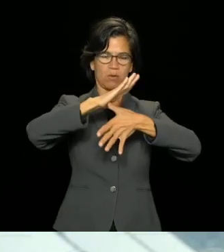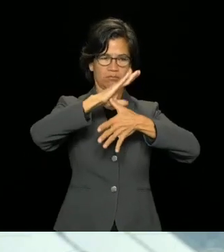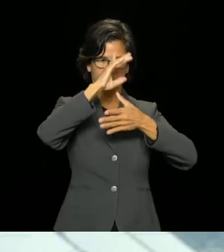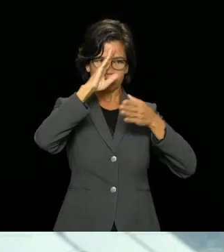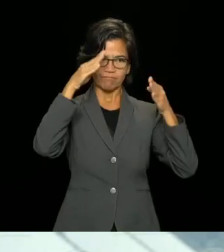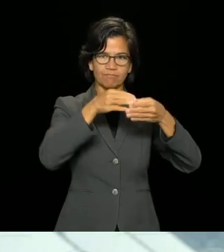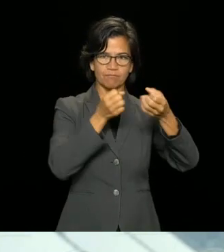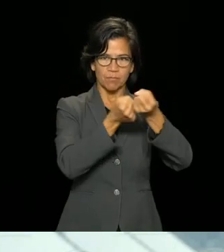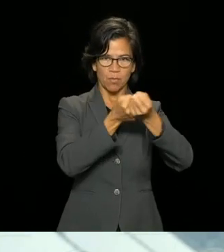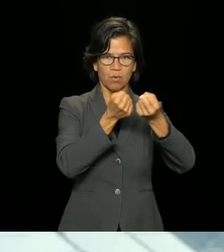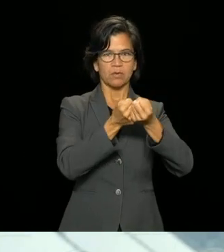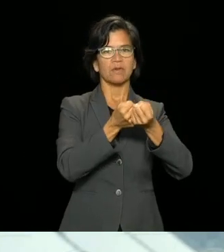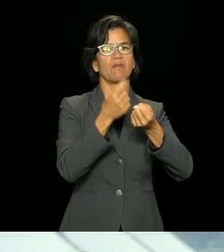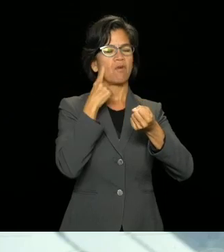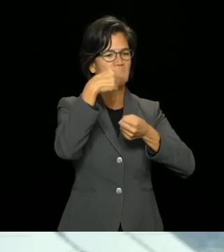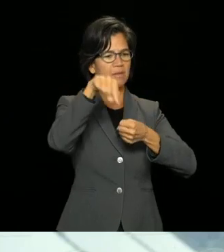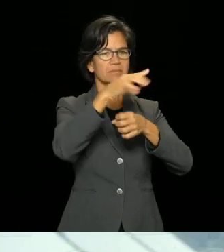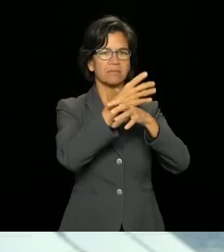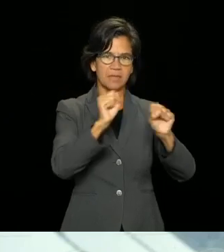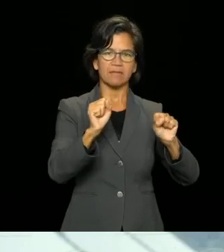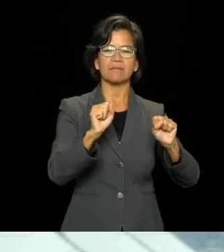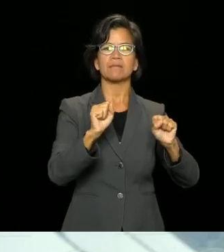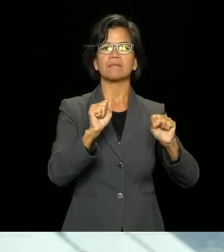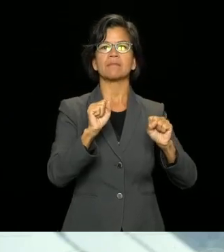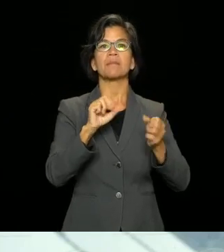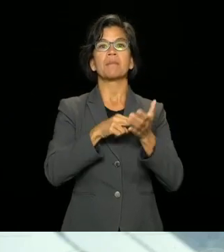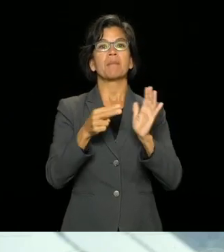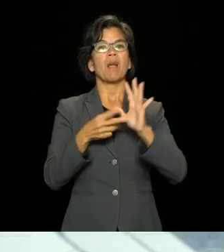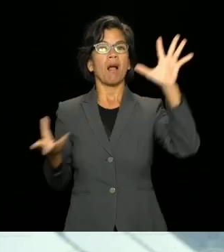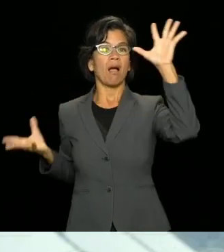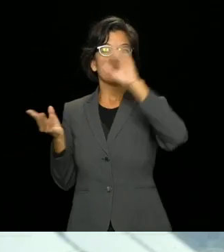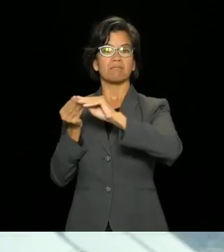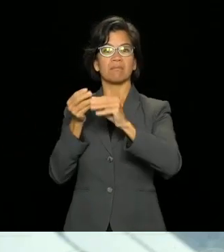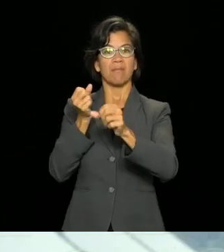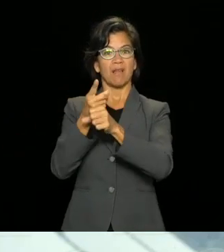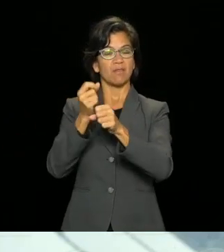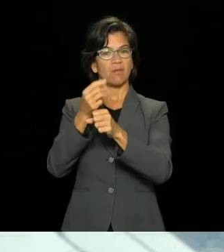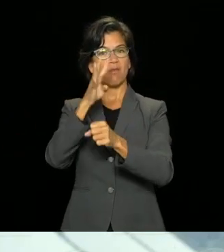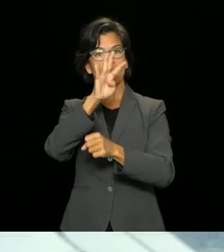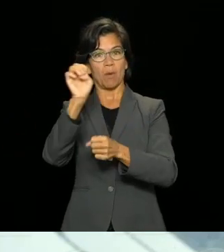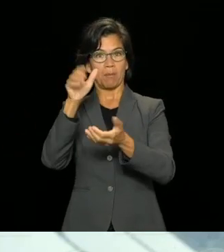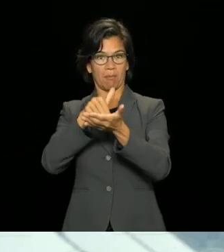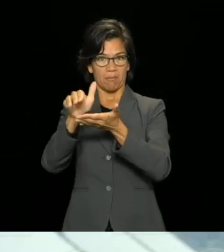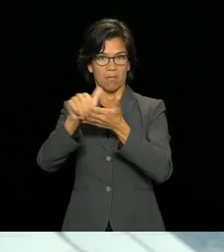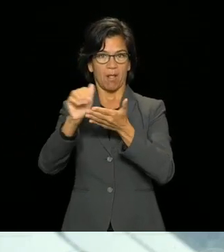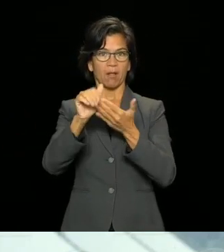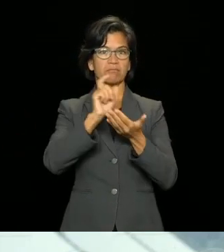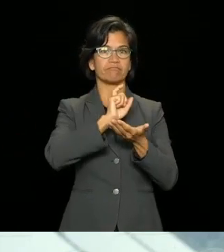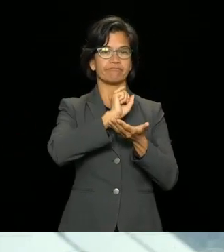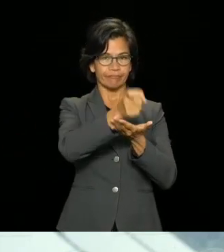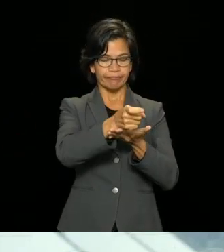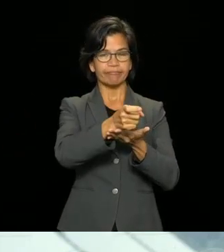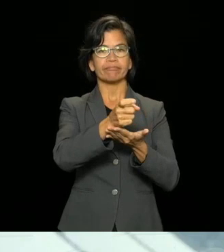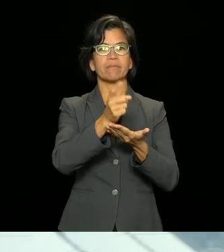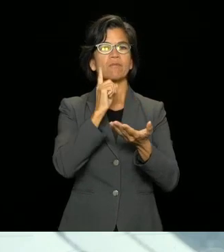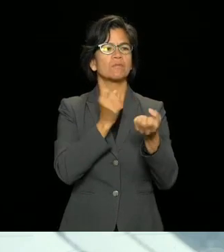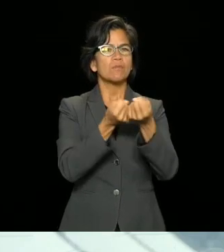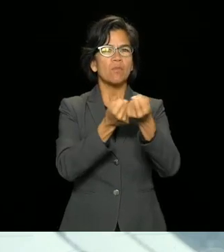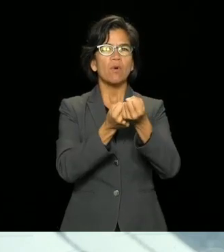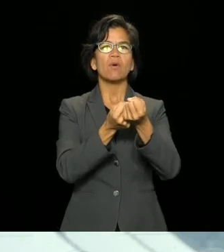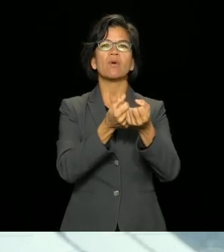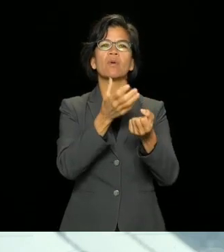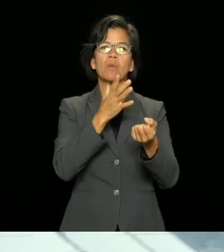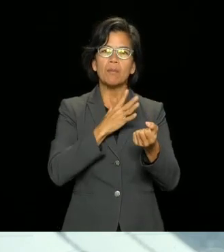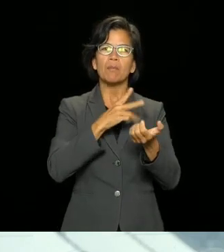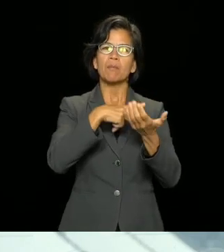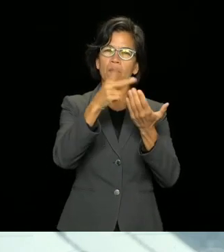and are now providing over $40 million annually to support over 400 victim service and violence against women programs across